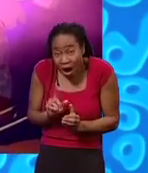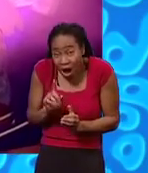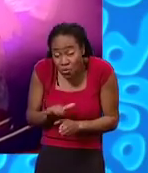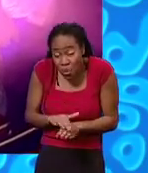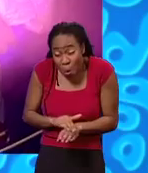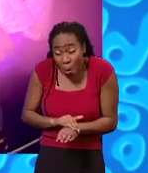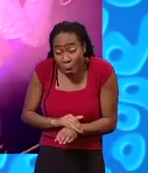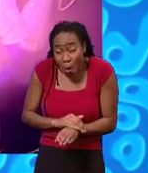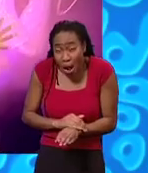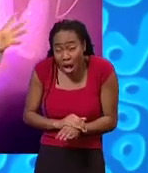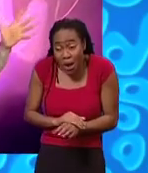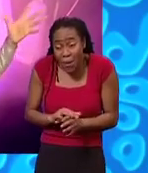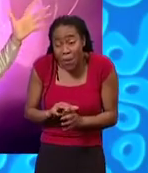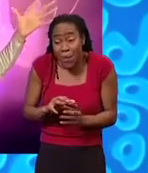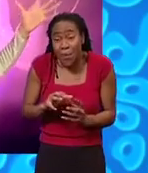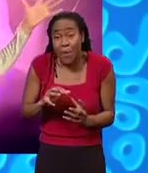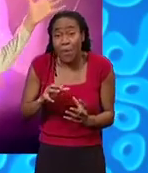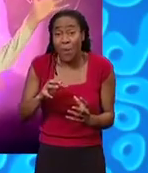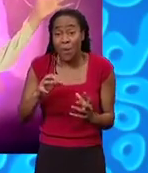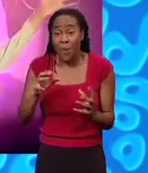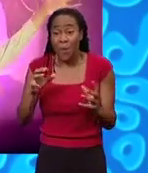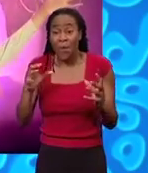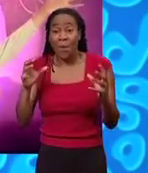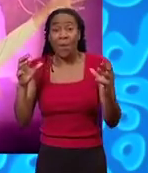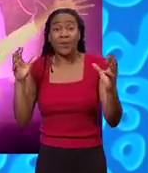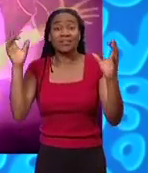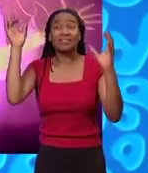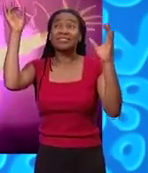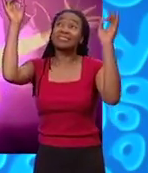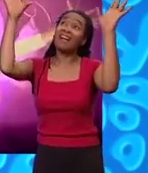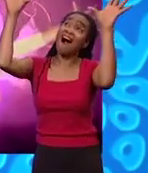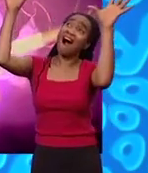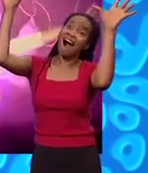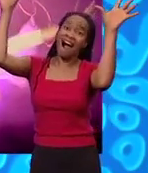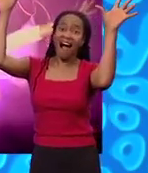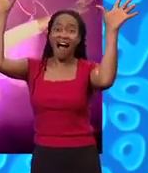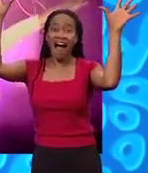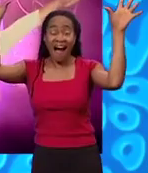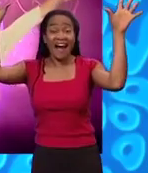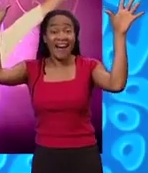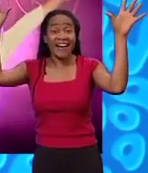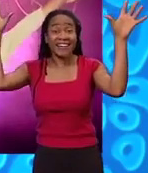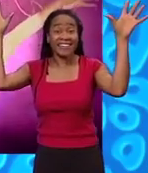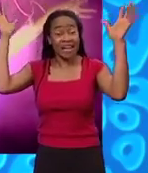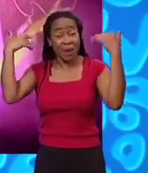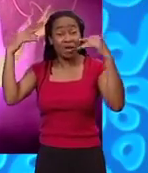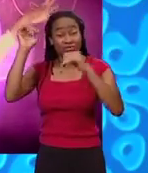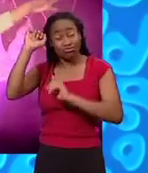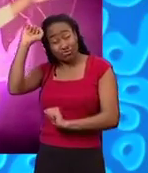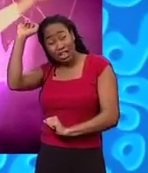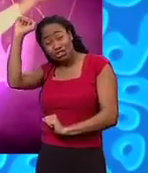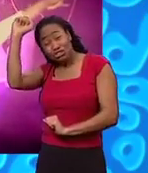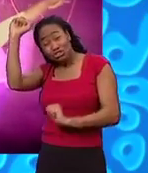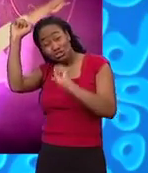gradually stretch out into a star. Yes, let's really stretch out to each